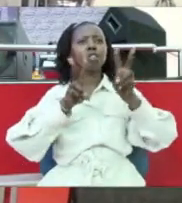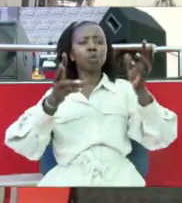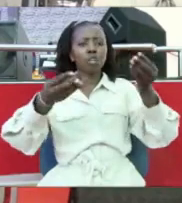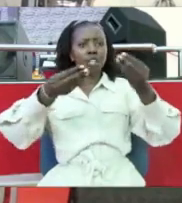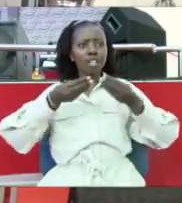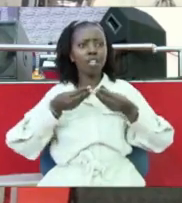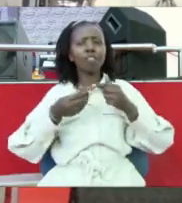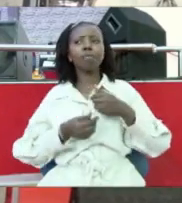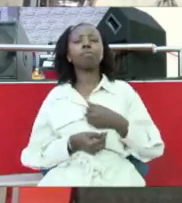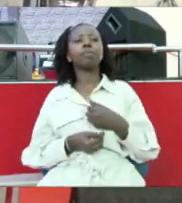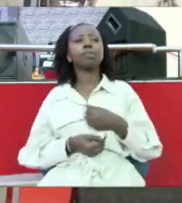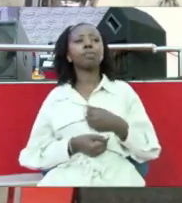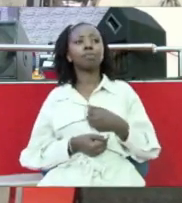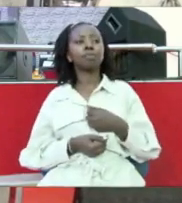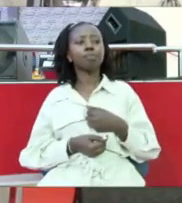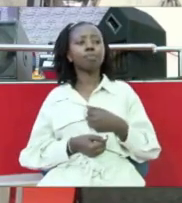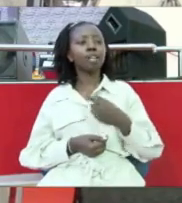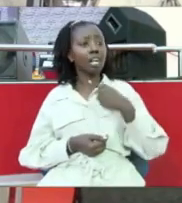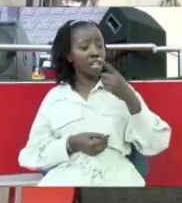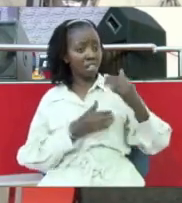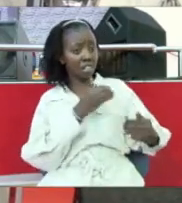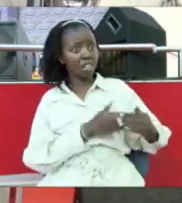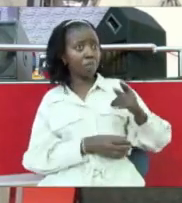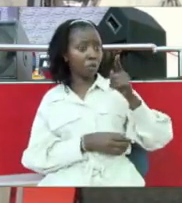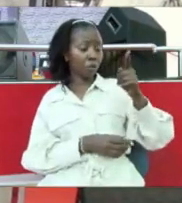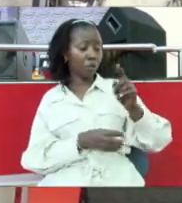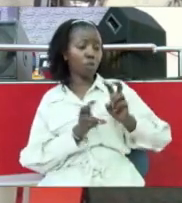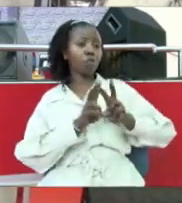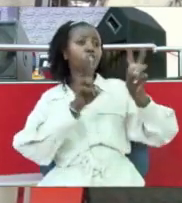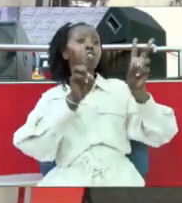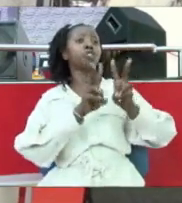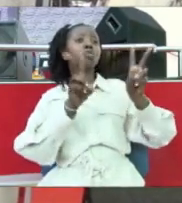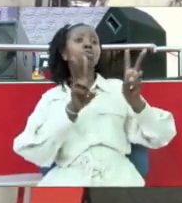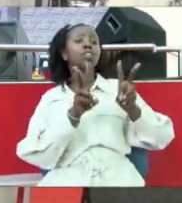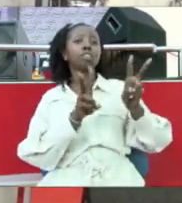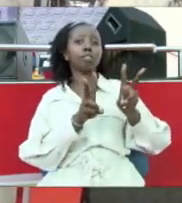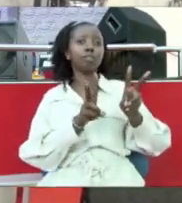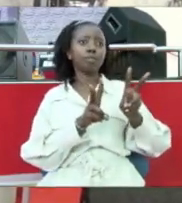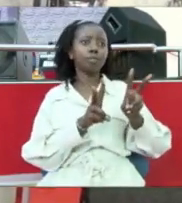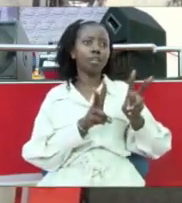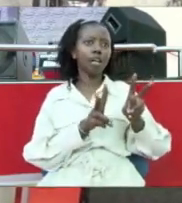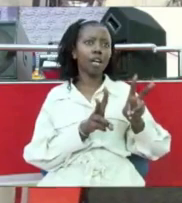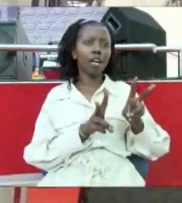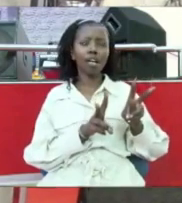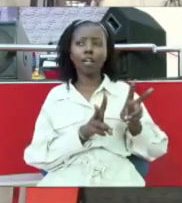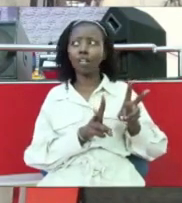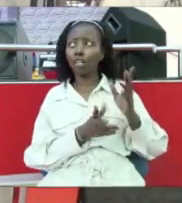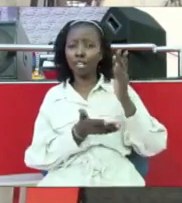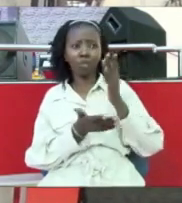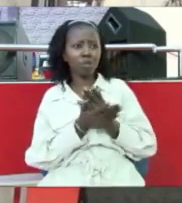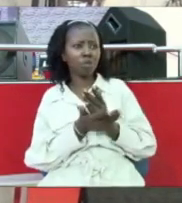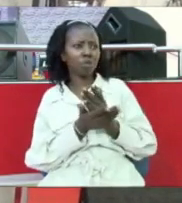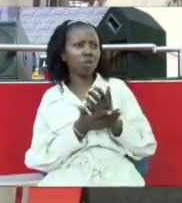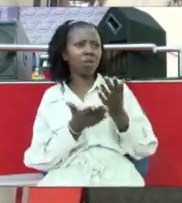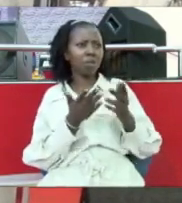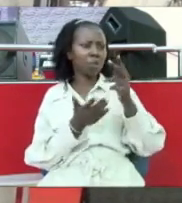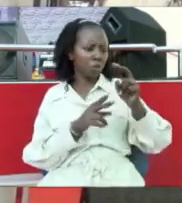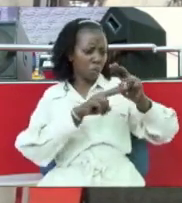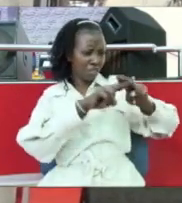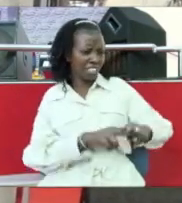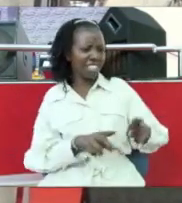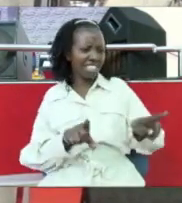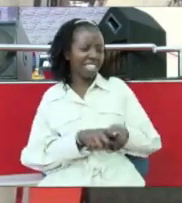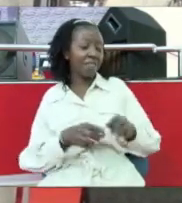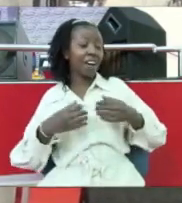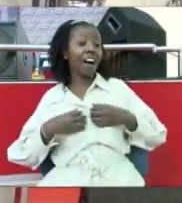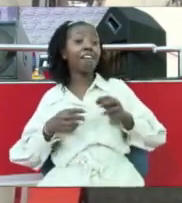Mungu ameninawirisha. Tell your neighbor you are prospered. Mwambie umenawirishwa. By the way, umekaa kama umebarikiwa.